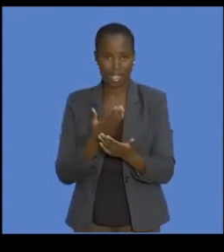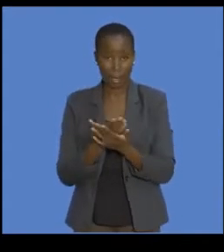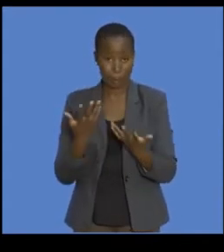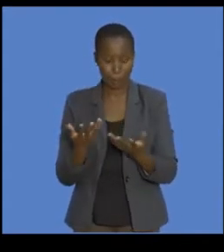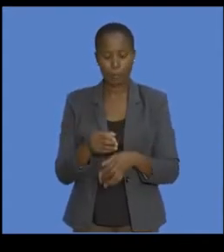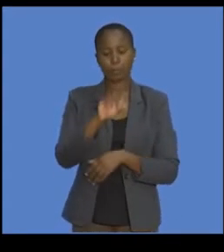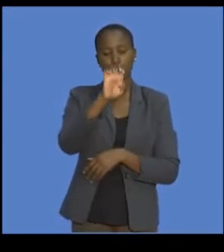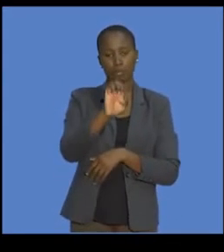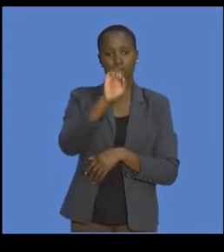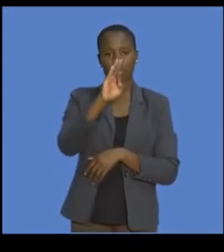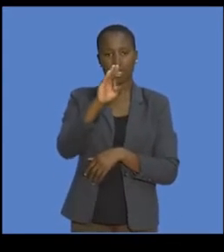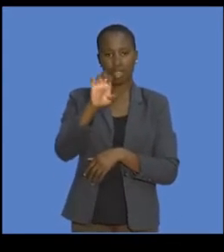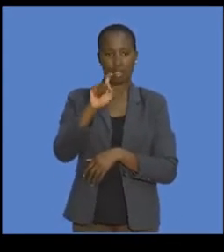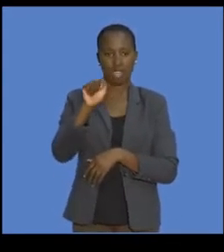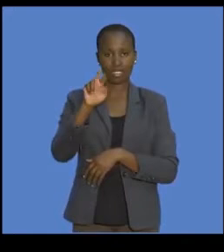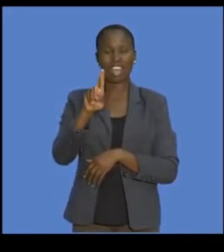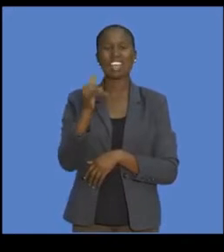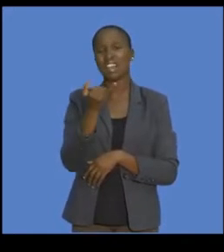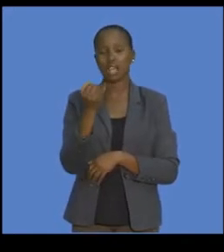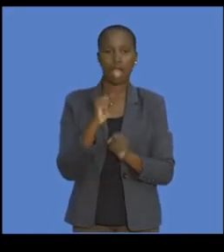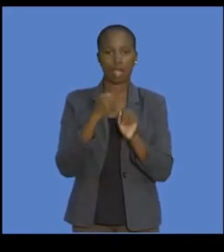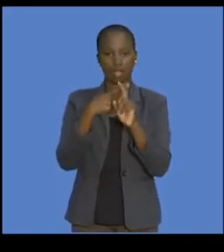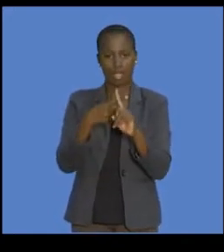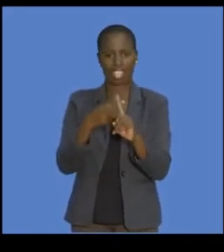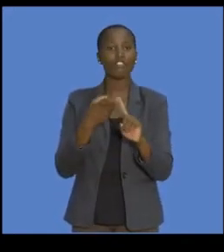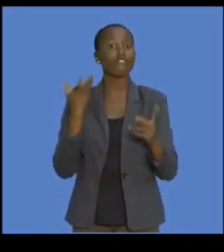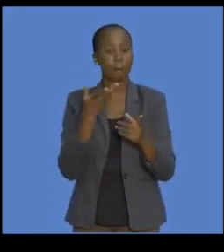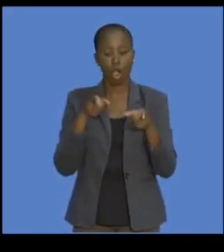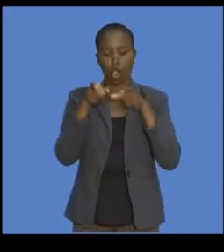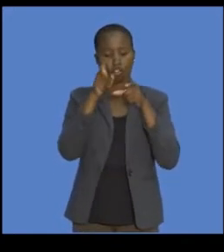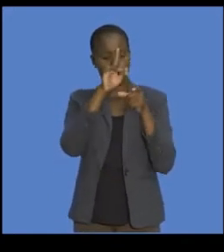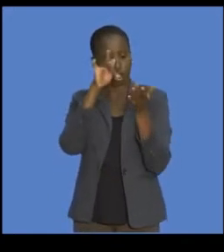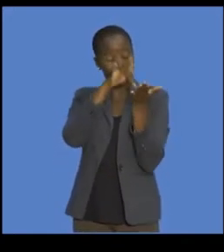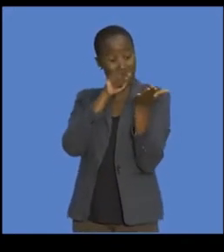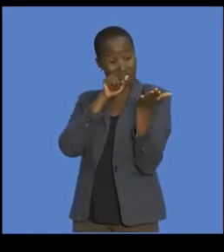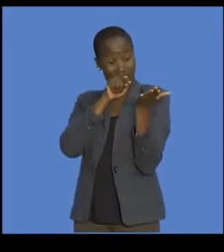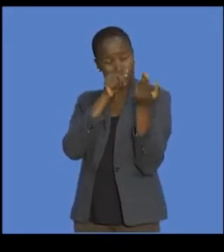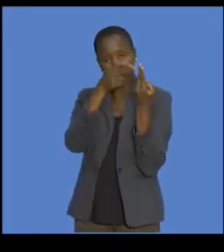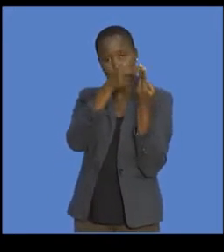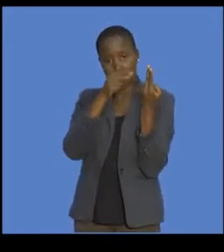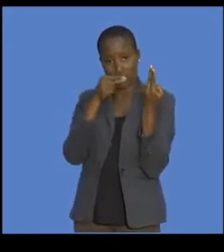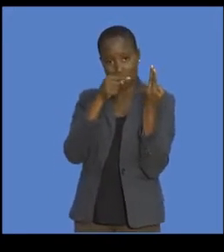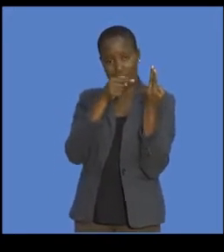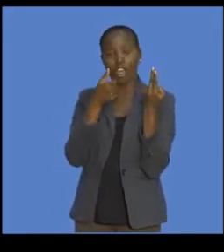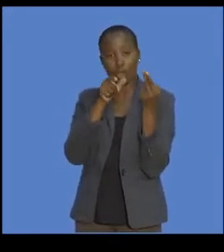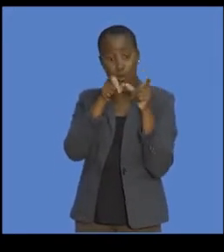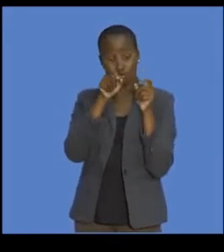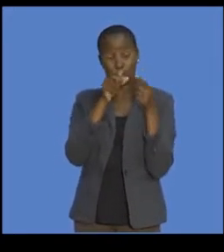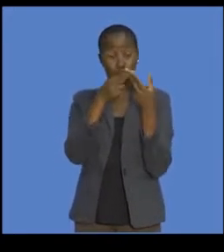target which is acted upon by the control unit to bring about the value of the variable back to